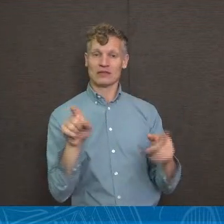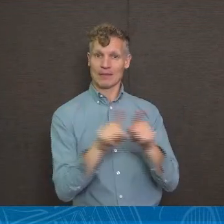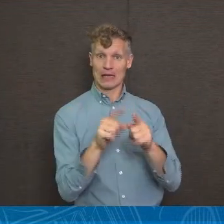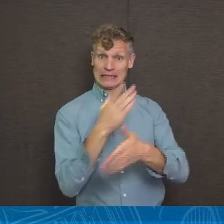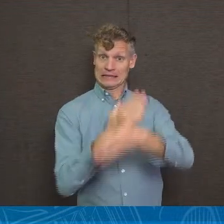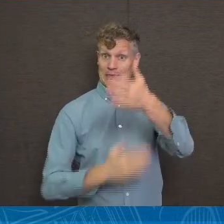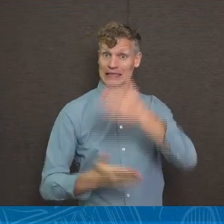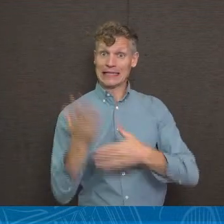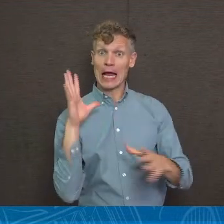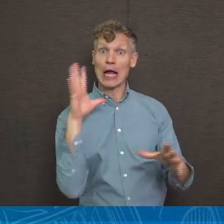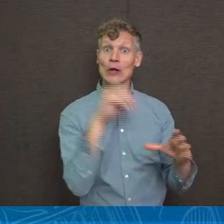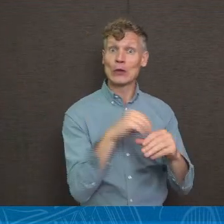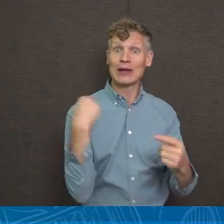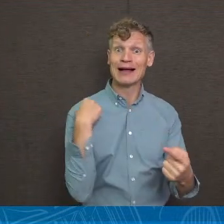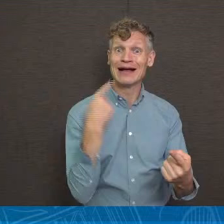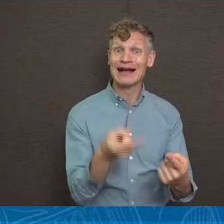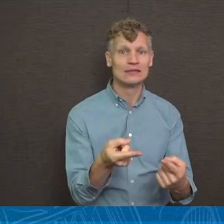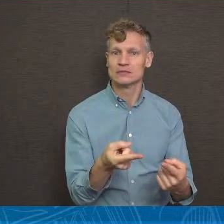So if we read